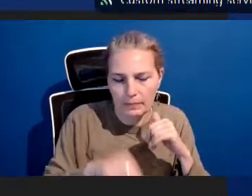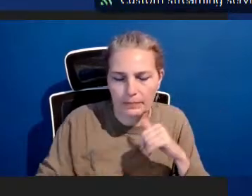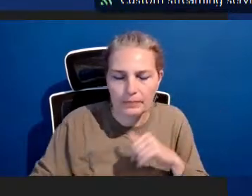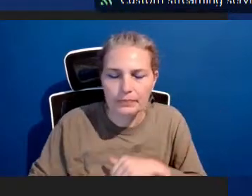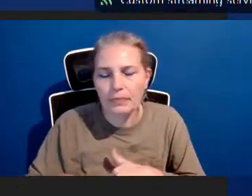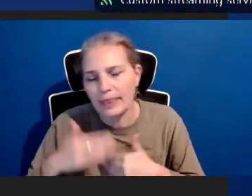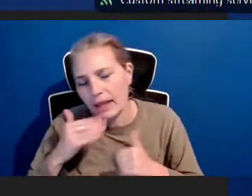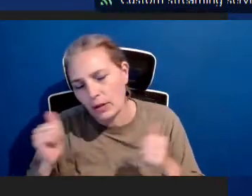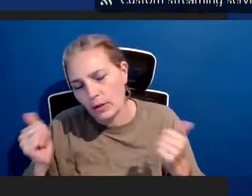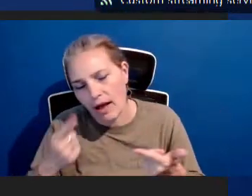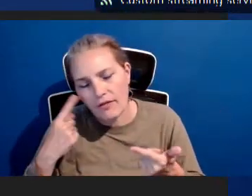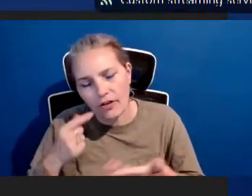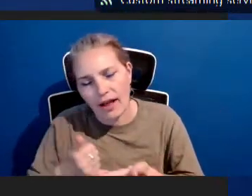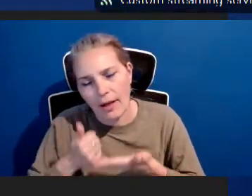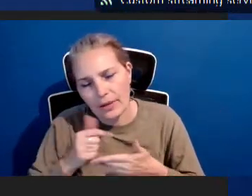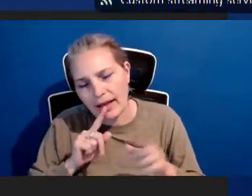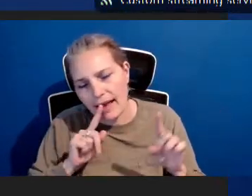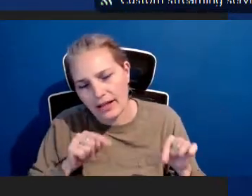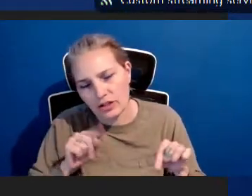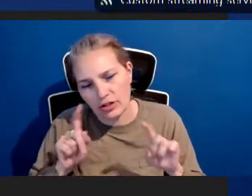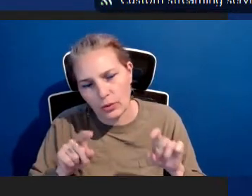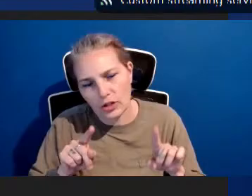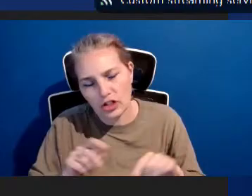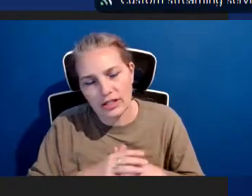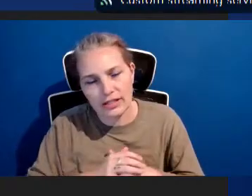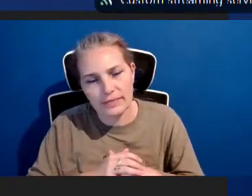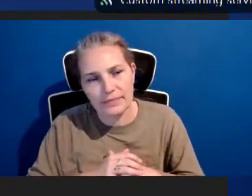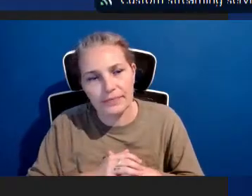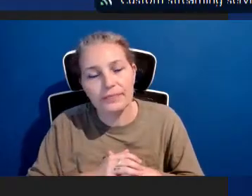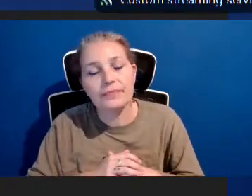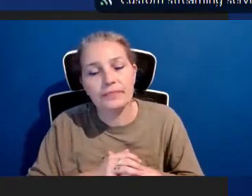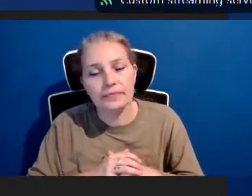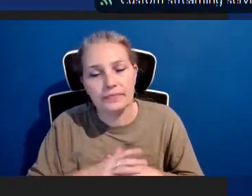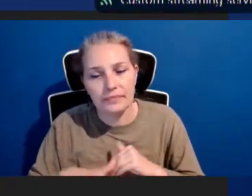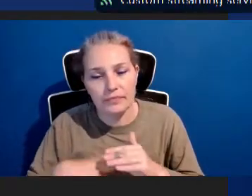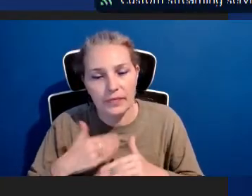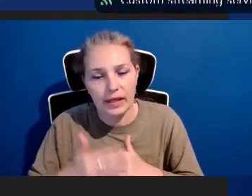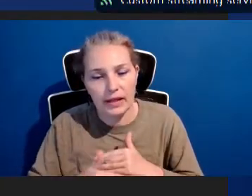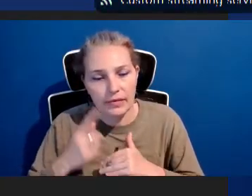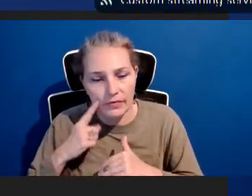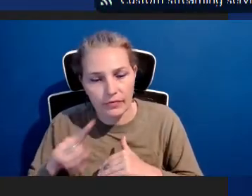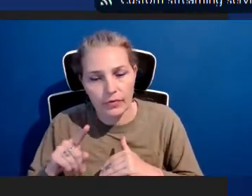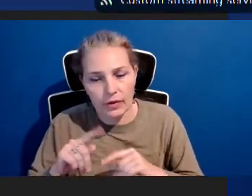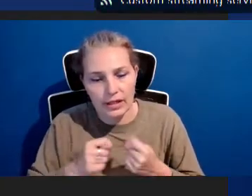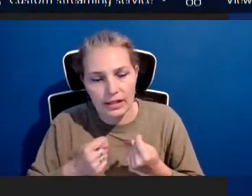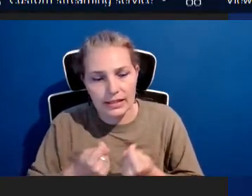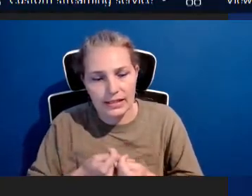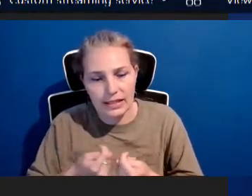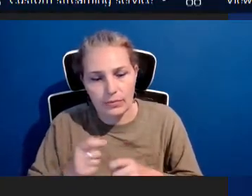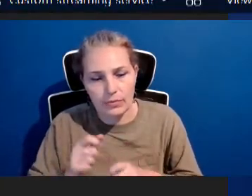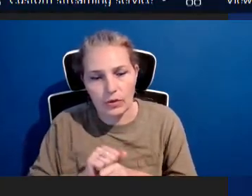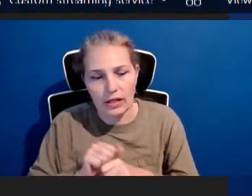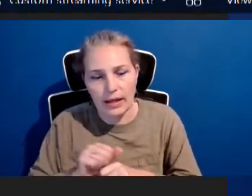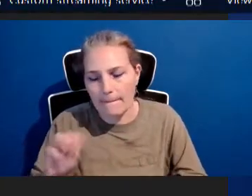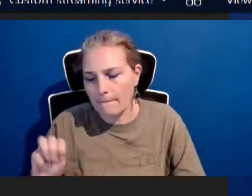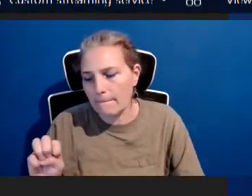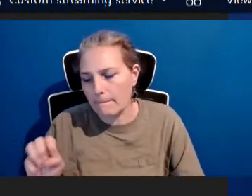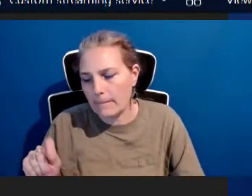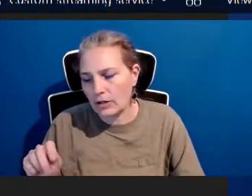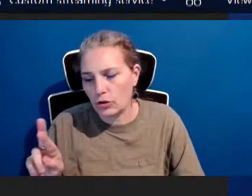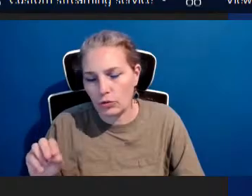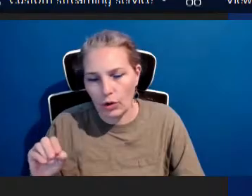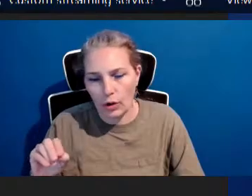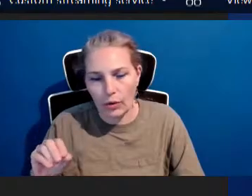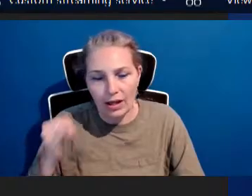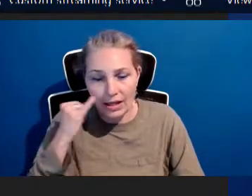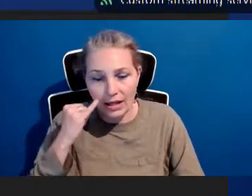Thank you, everyone, for helping answer that question. Our next question is for the team over at Metro. Does Metro Micro or